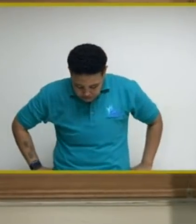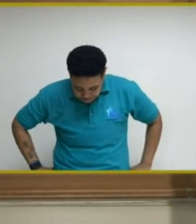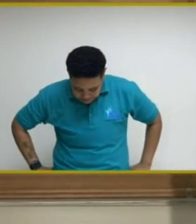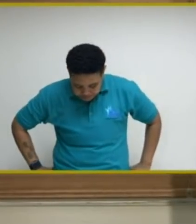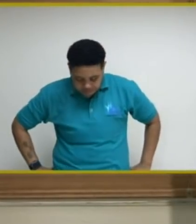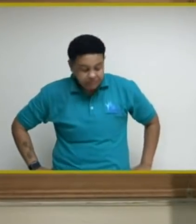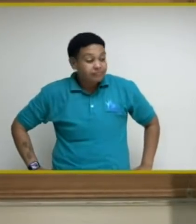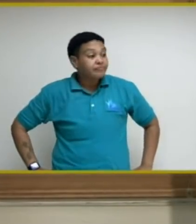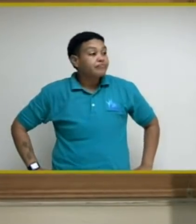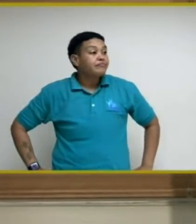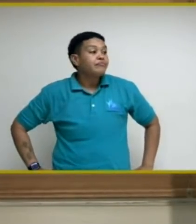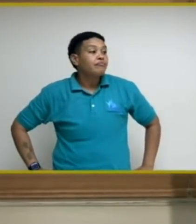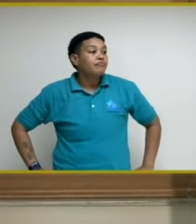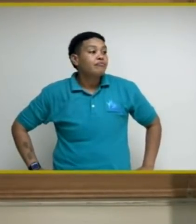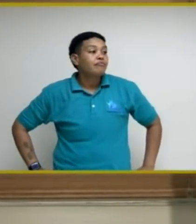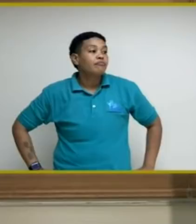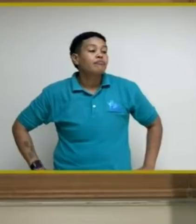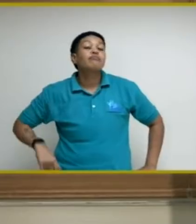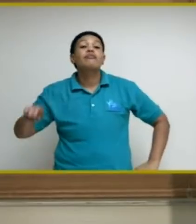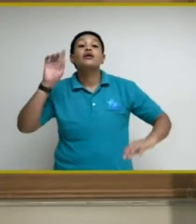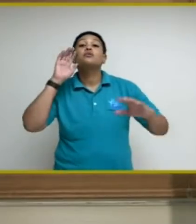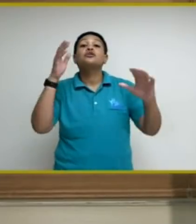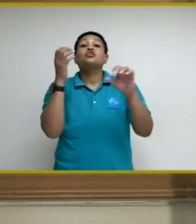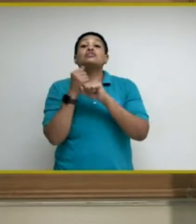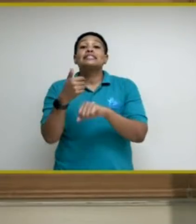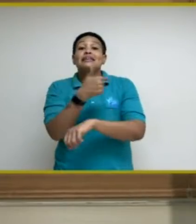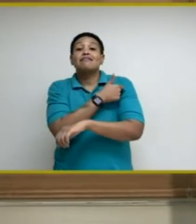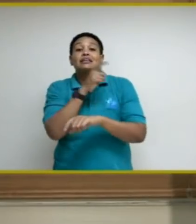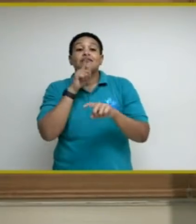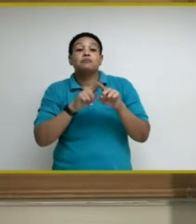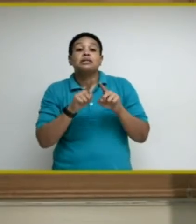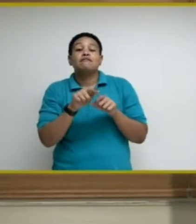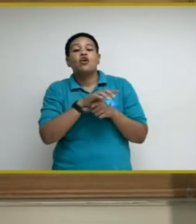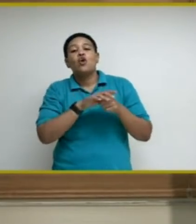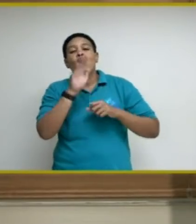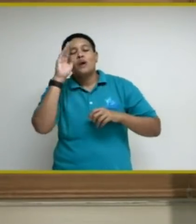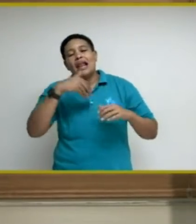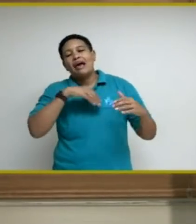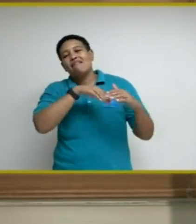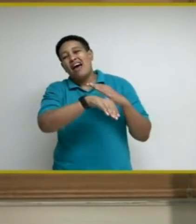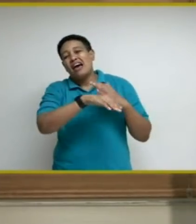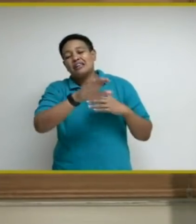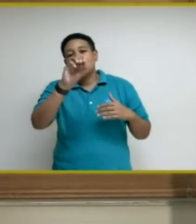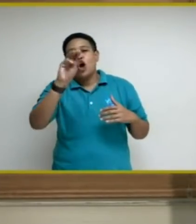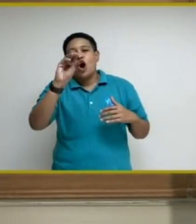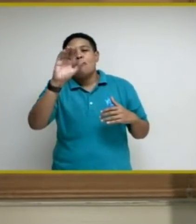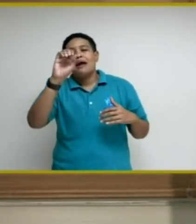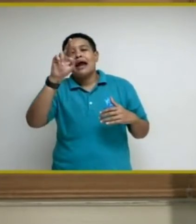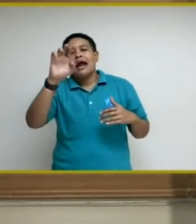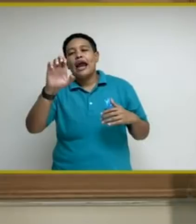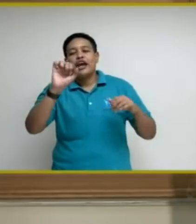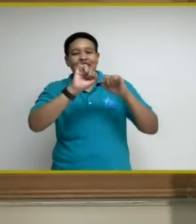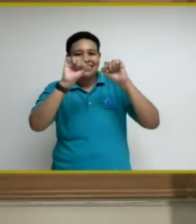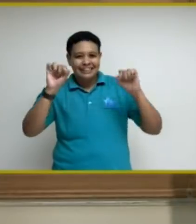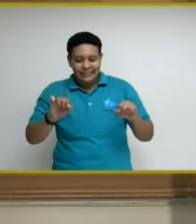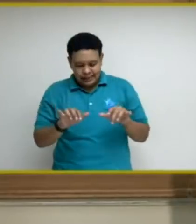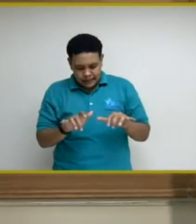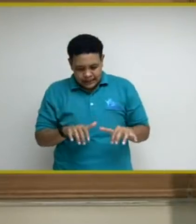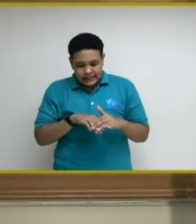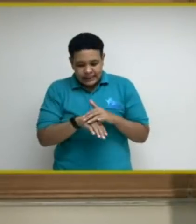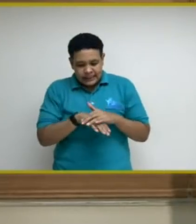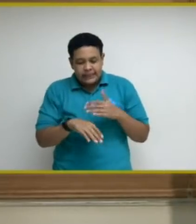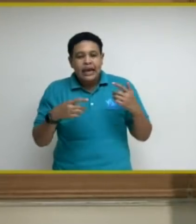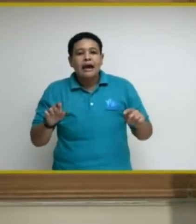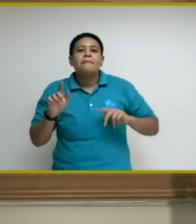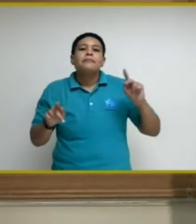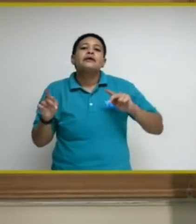vaccines from the various parishes and will have access to the ComCare system, and